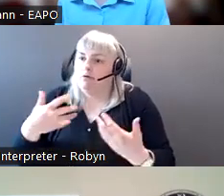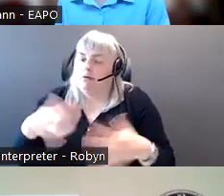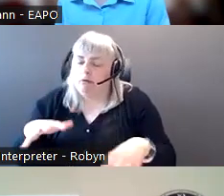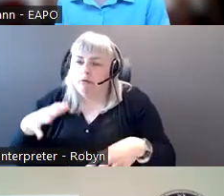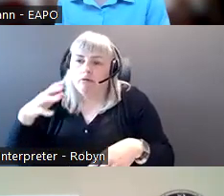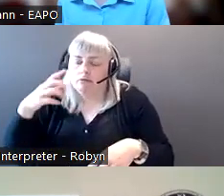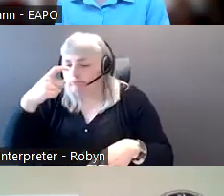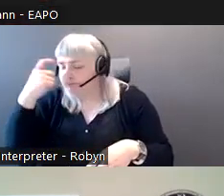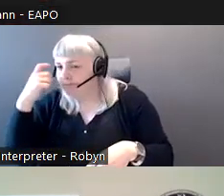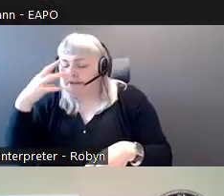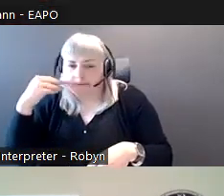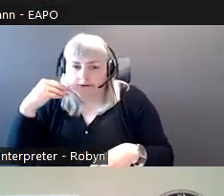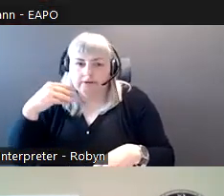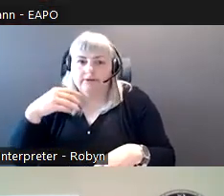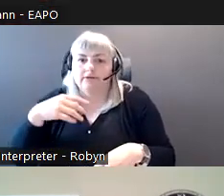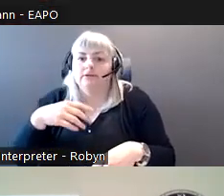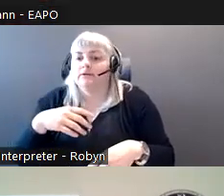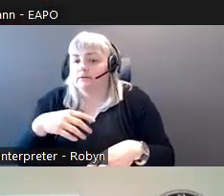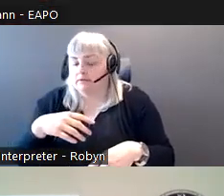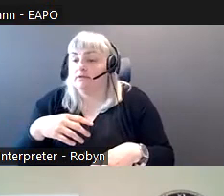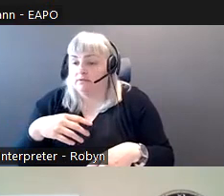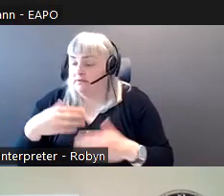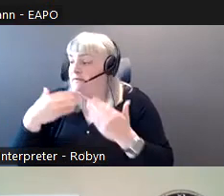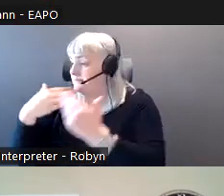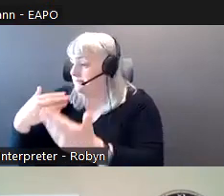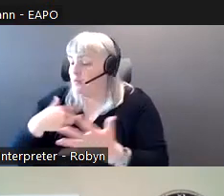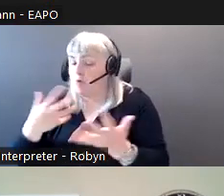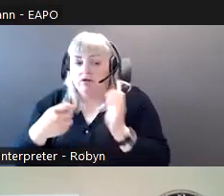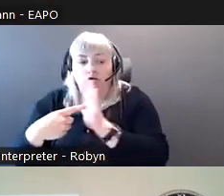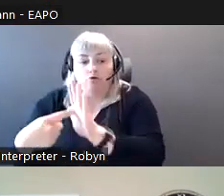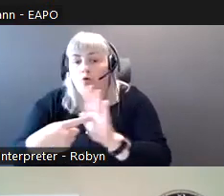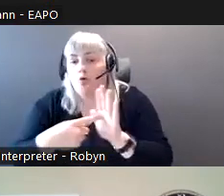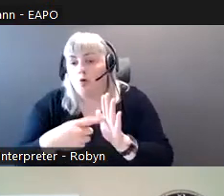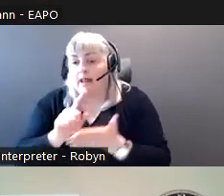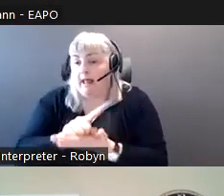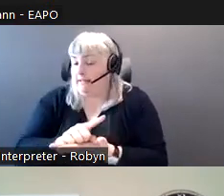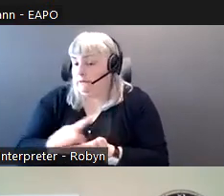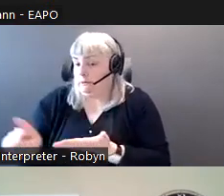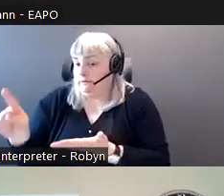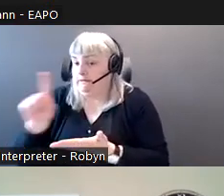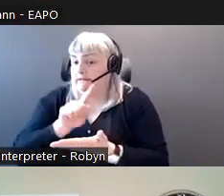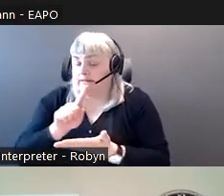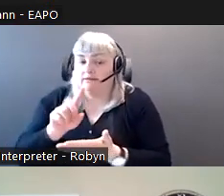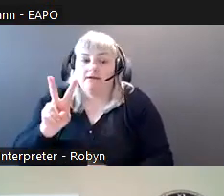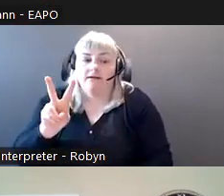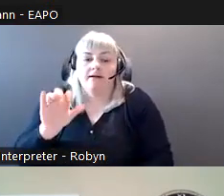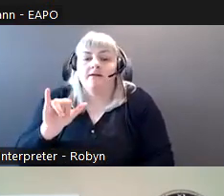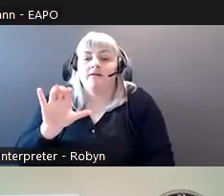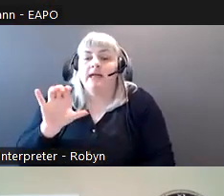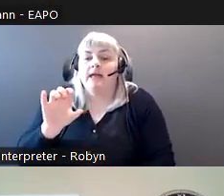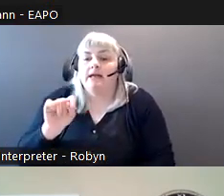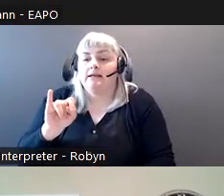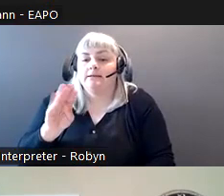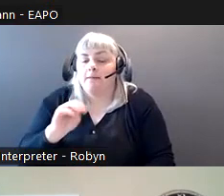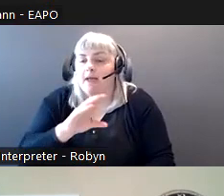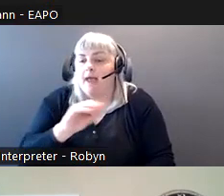Absolutely. Thank you, Rayanne. So I wanted to take the opportunity and highlight that last week was Victim and Survivors of